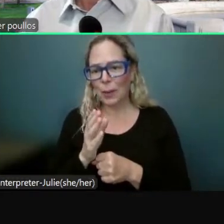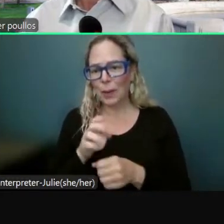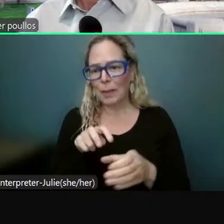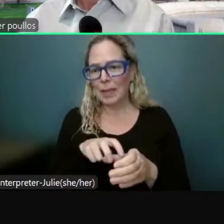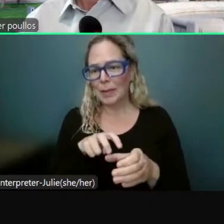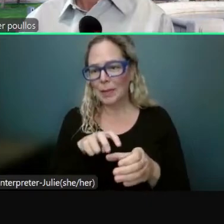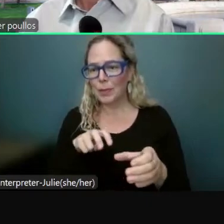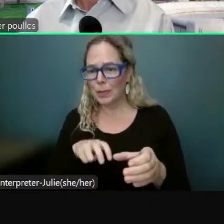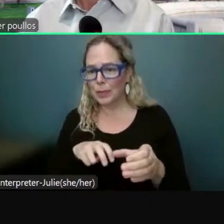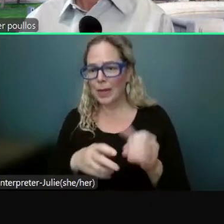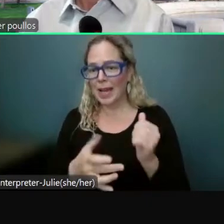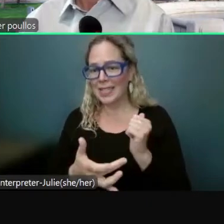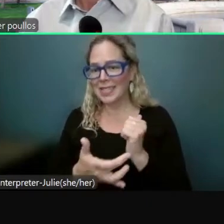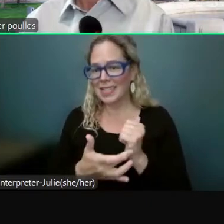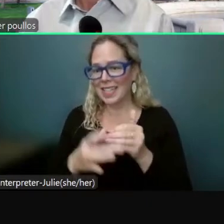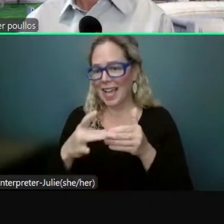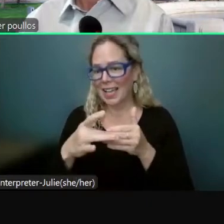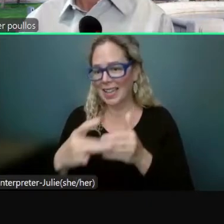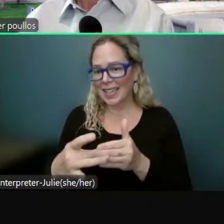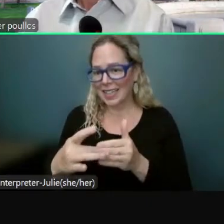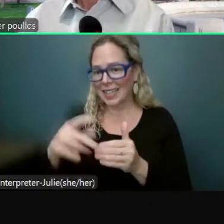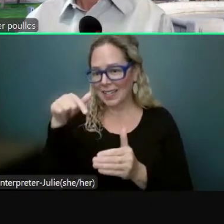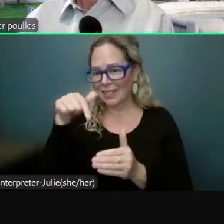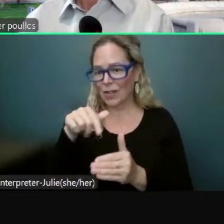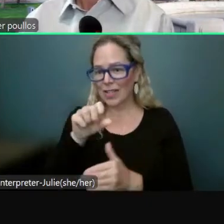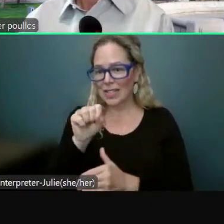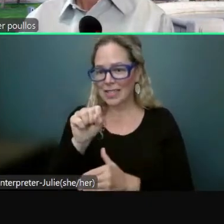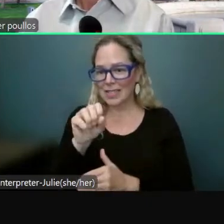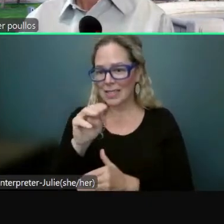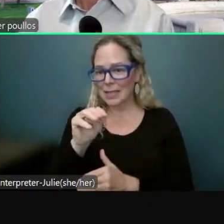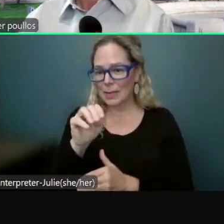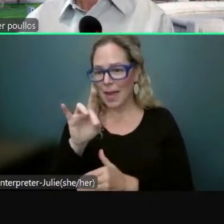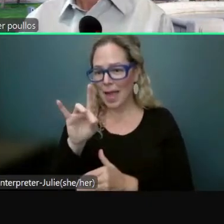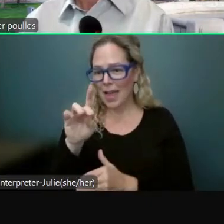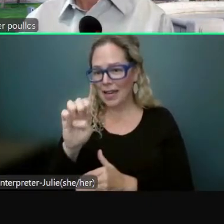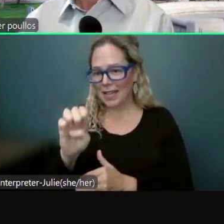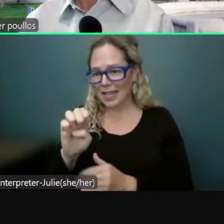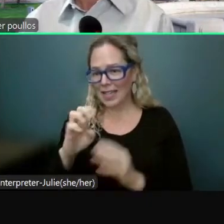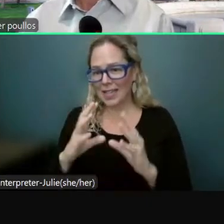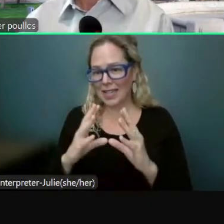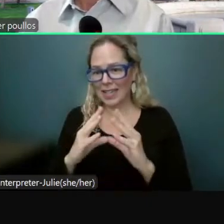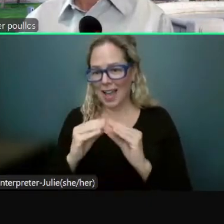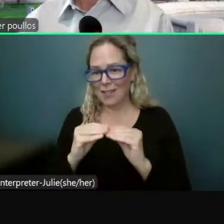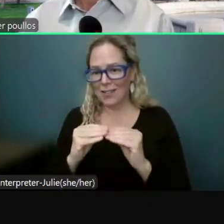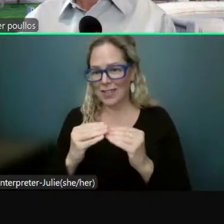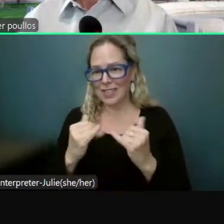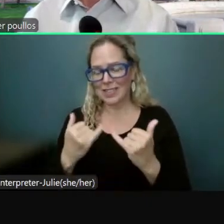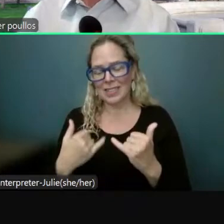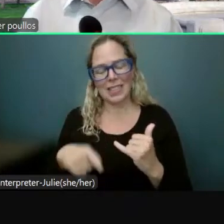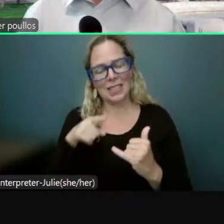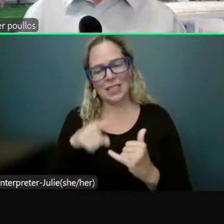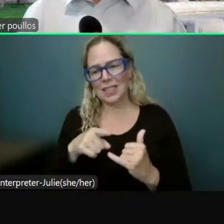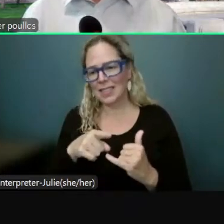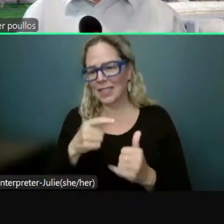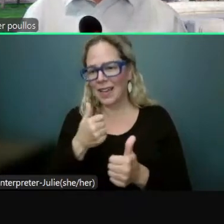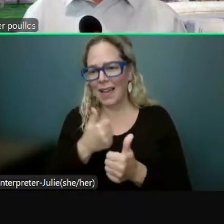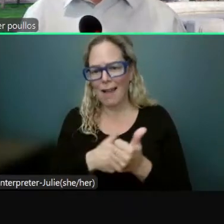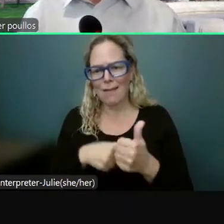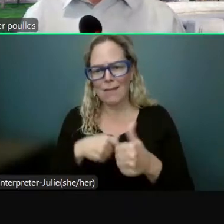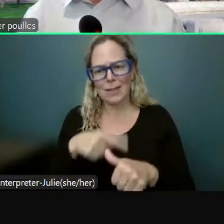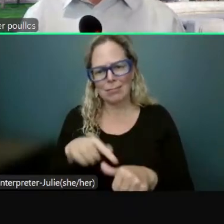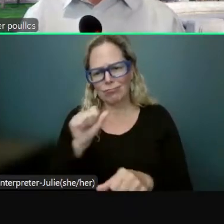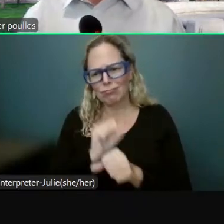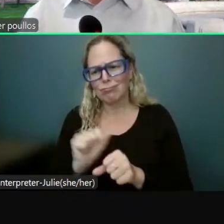lead of the SMATI conference. Um, you've gone above and beyond for us,